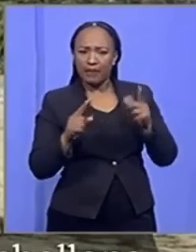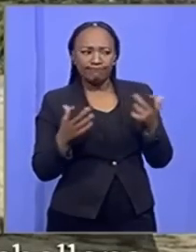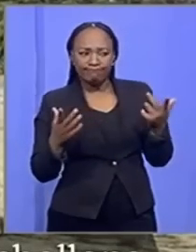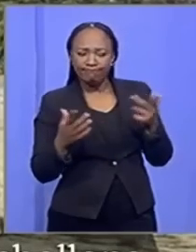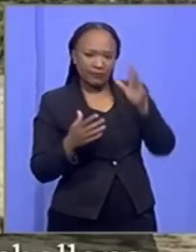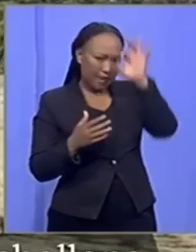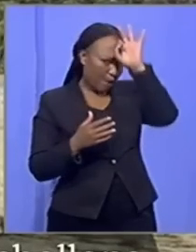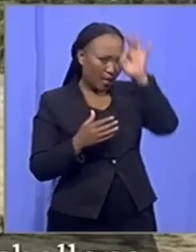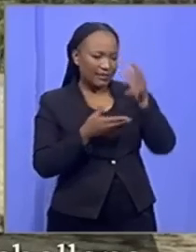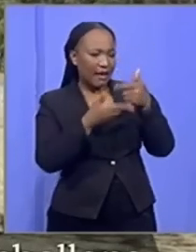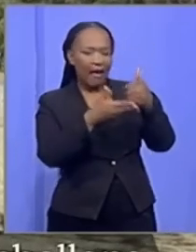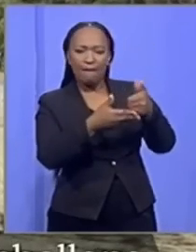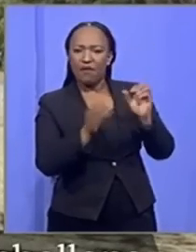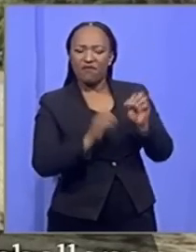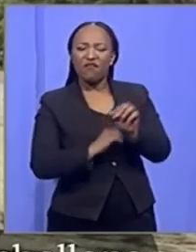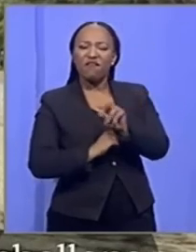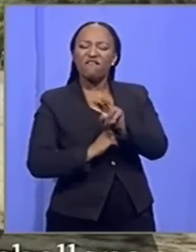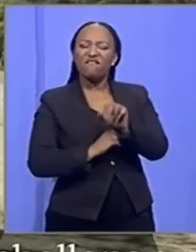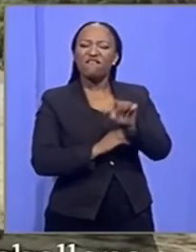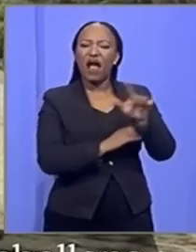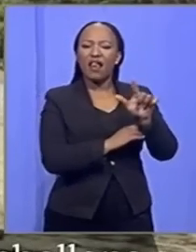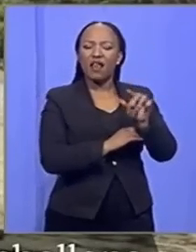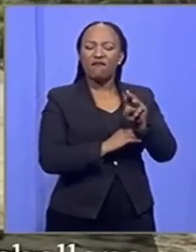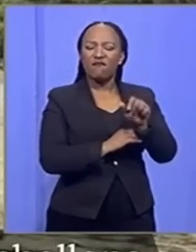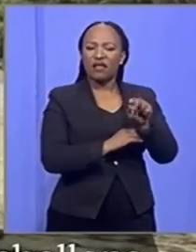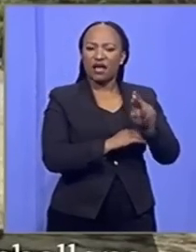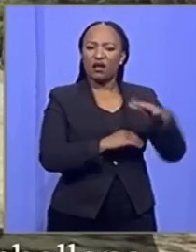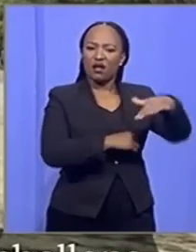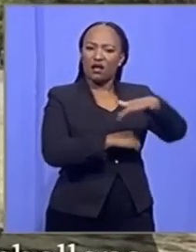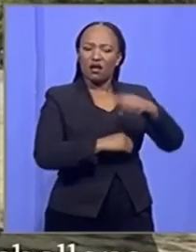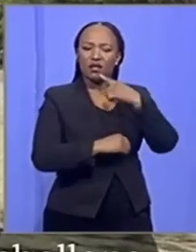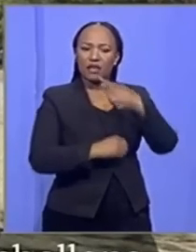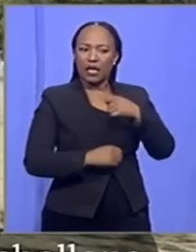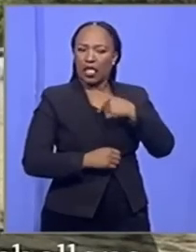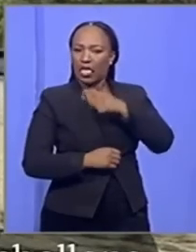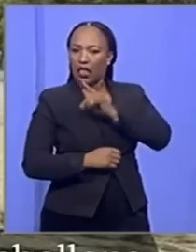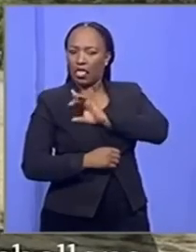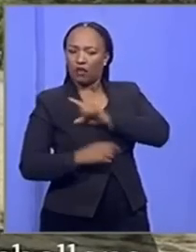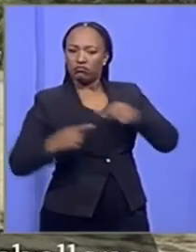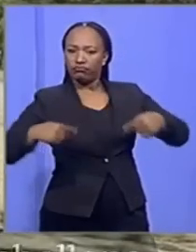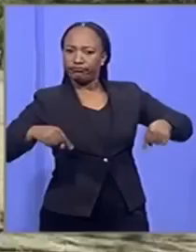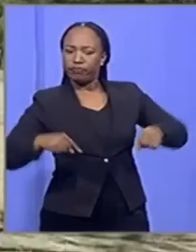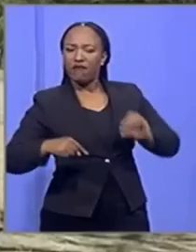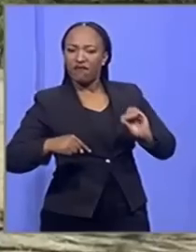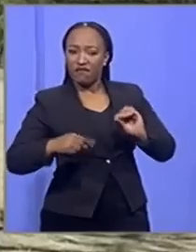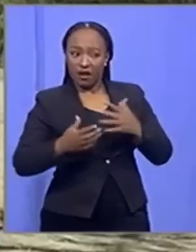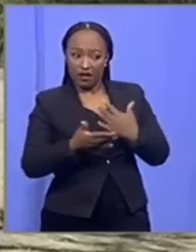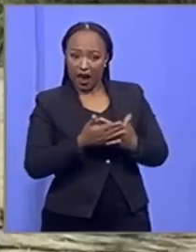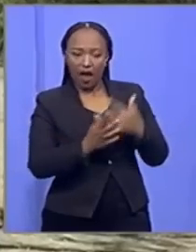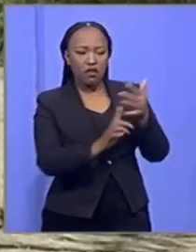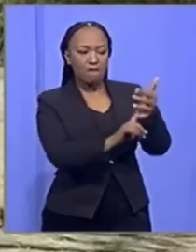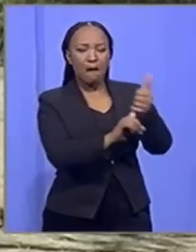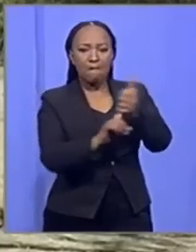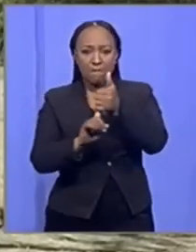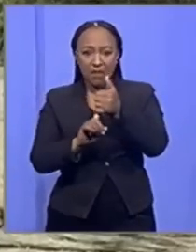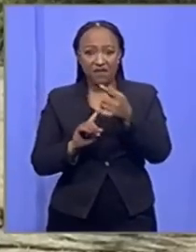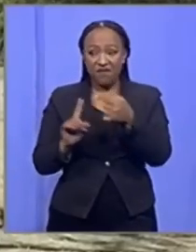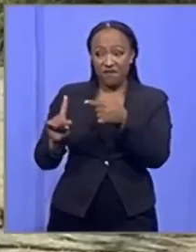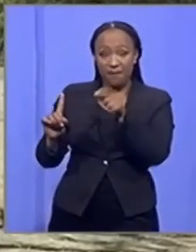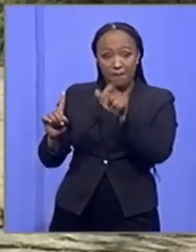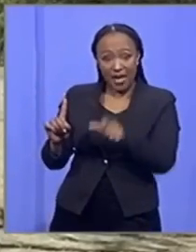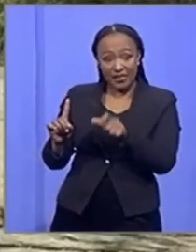go maphodisa a Valvater gare ga jalo ba phela ka letšhogo la gore bana ba bangwe ba ka tšhabišetšwa komeng ge modira bošula bo a ka se golegwe.